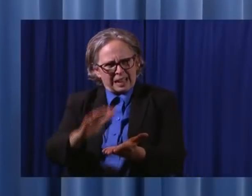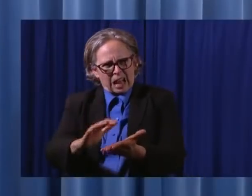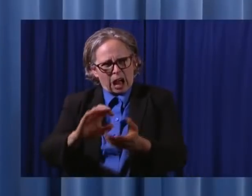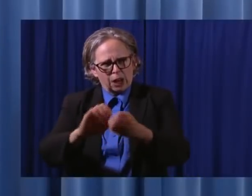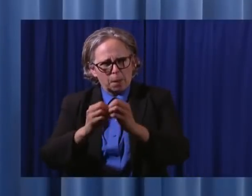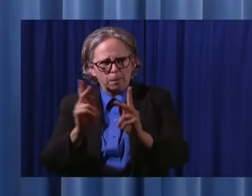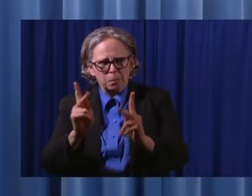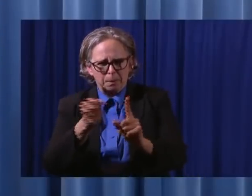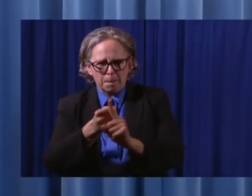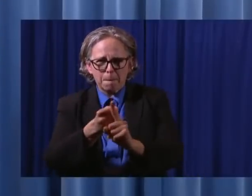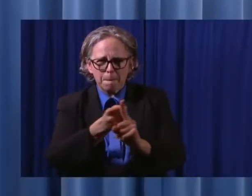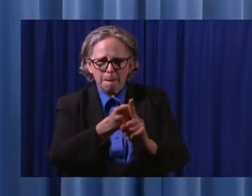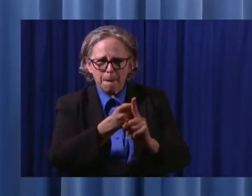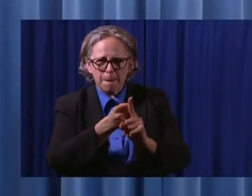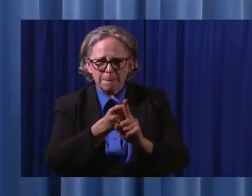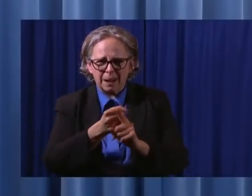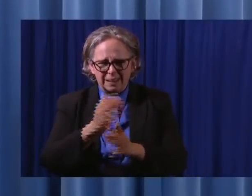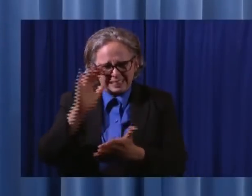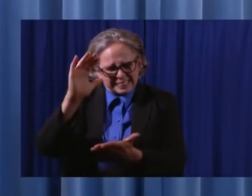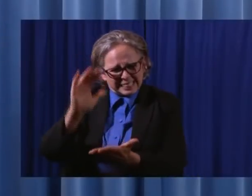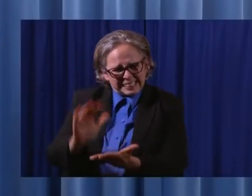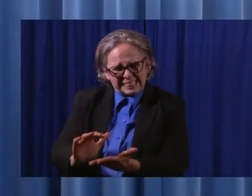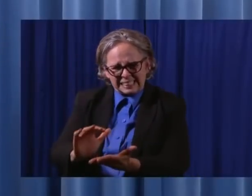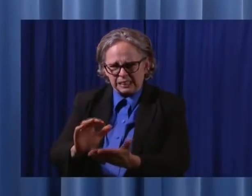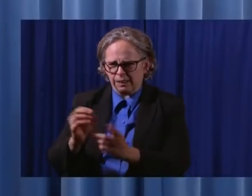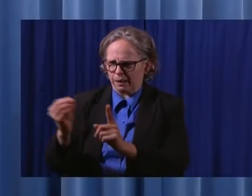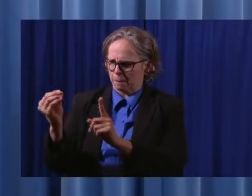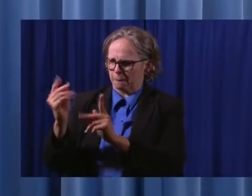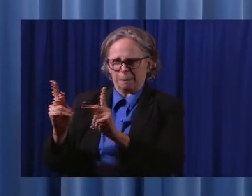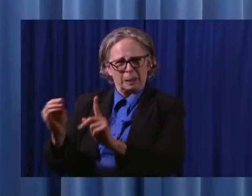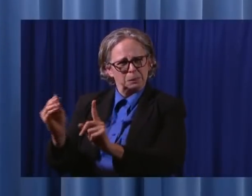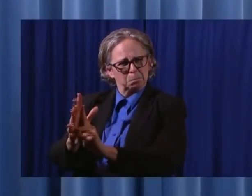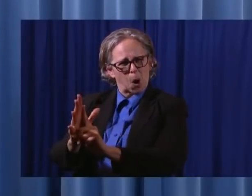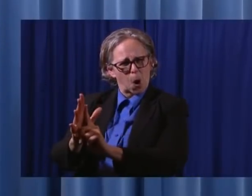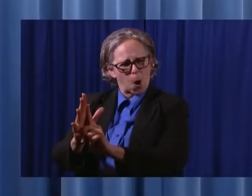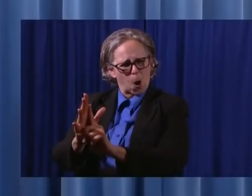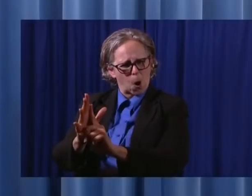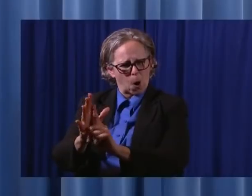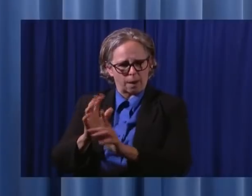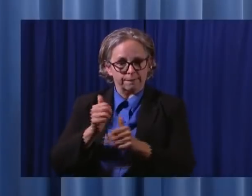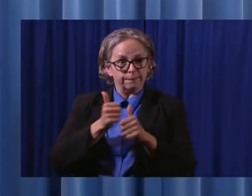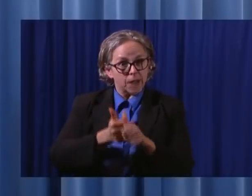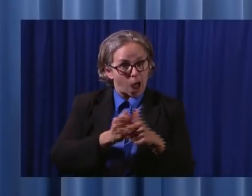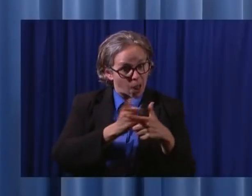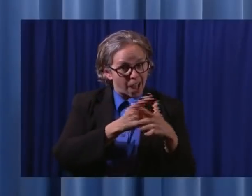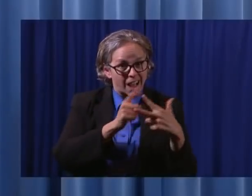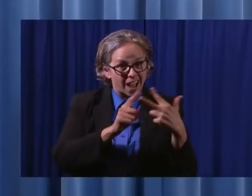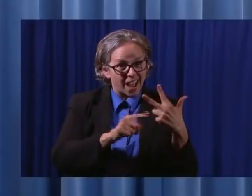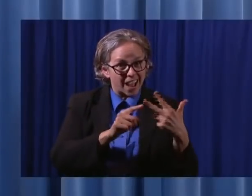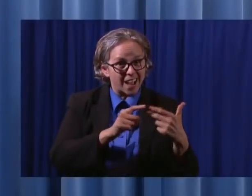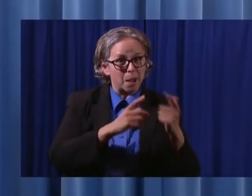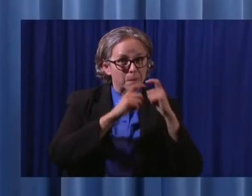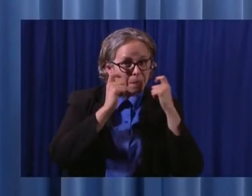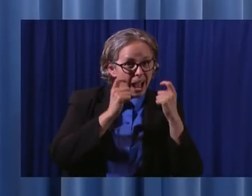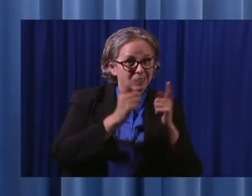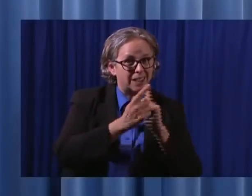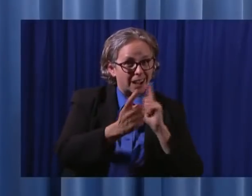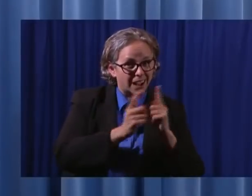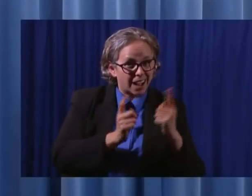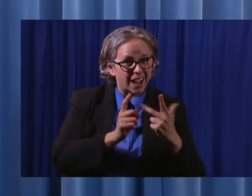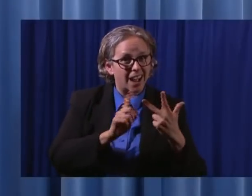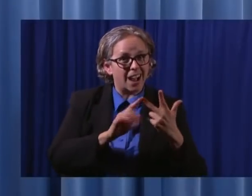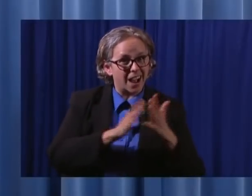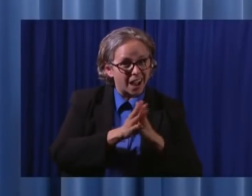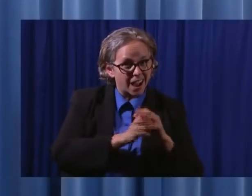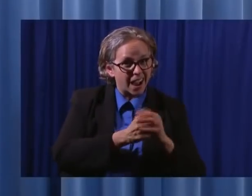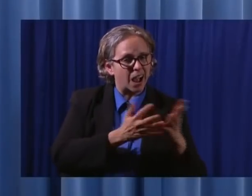those odds by doing what medical scientists are telling us each and every day. And I guess what, I don't